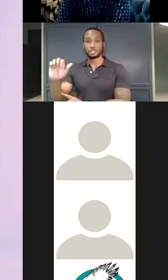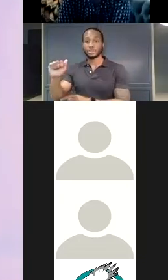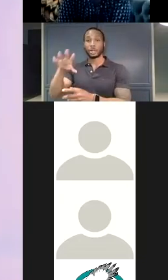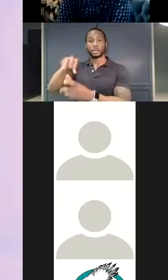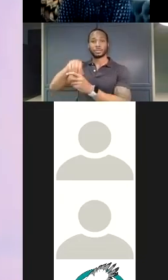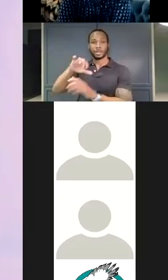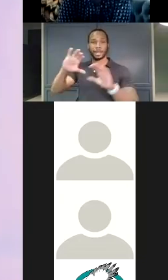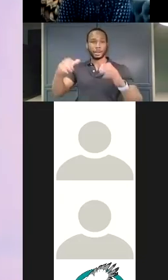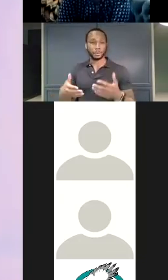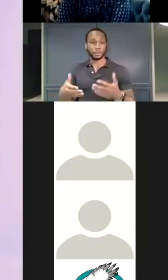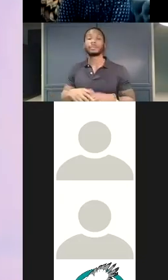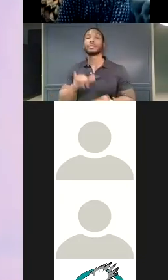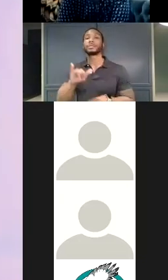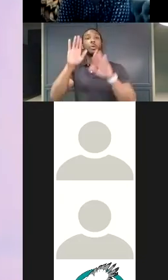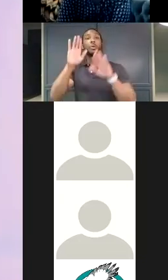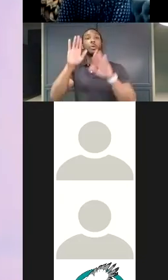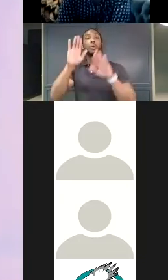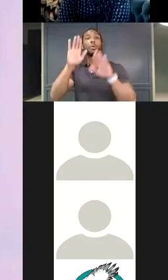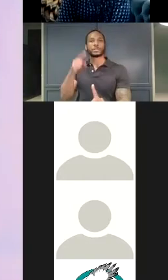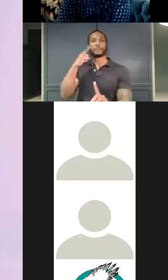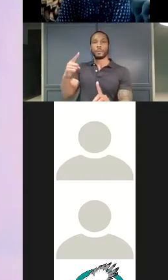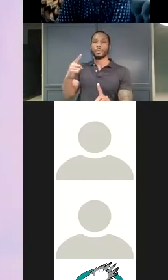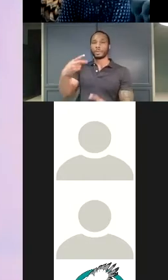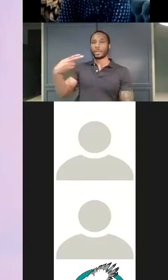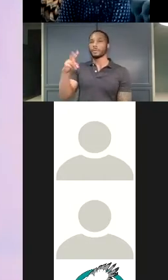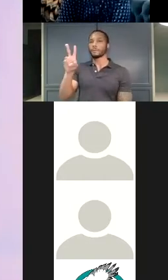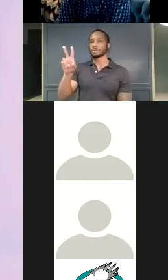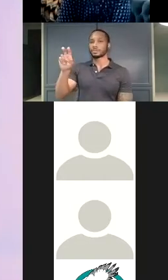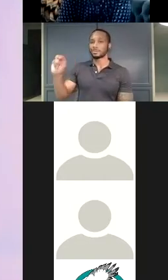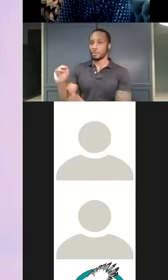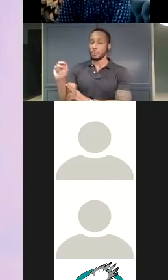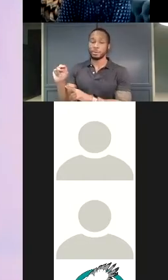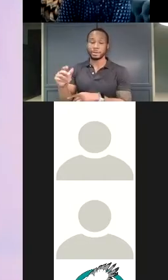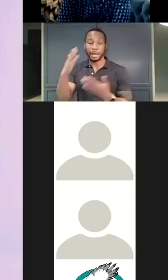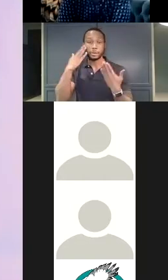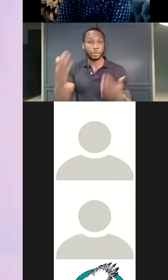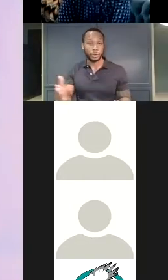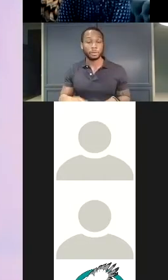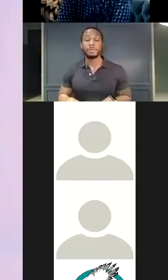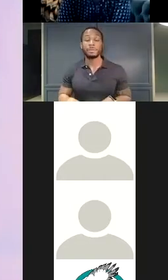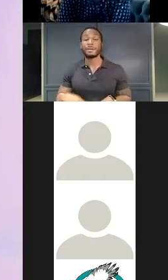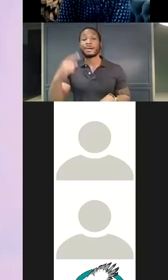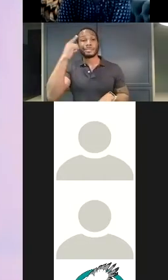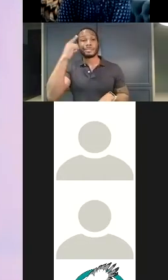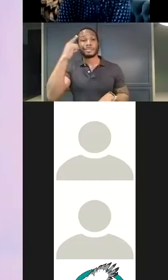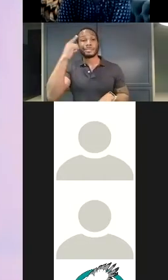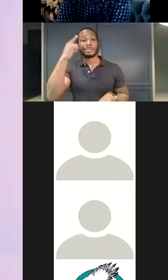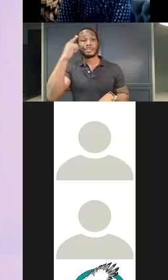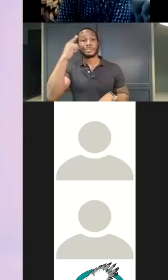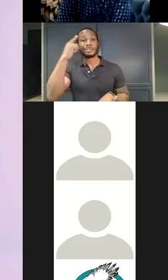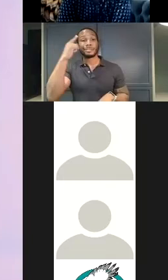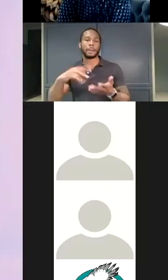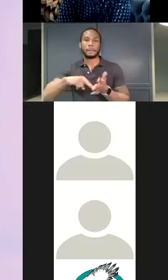question. You mean for the Hearing Voices Network? I don't know. I think they tend to mean more like,